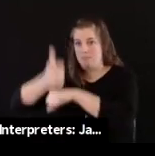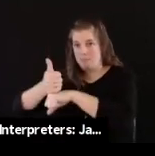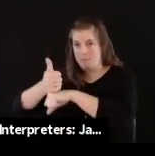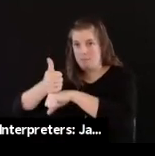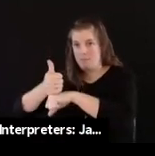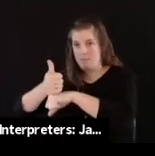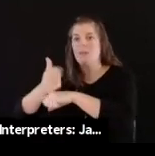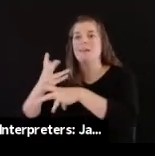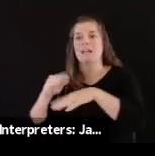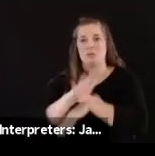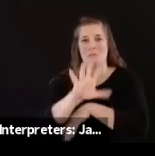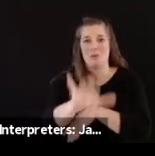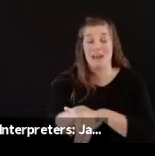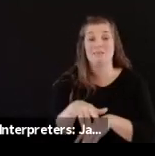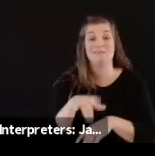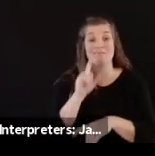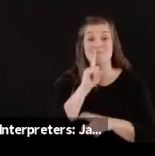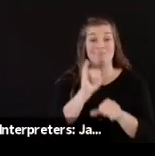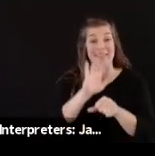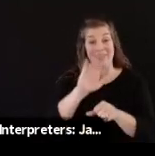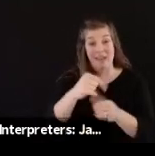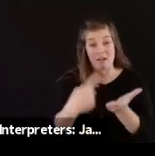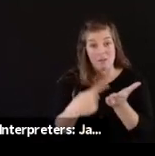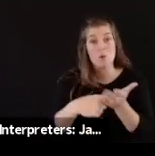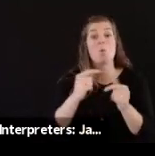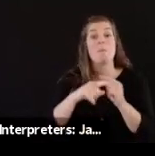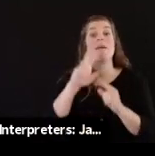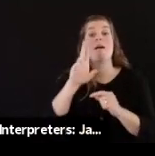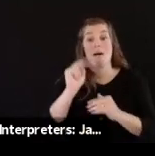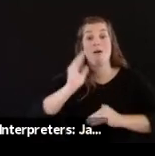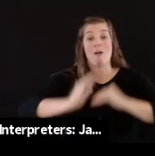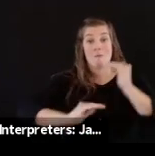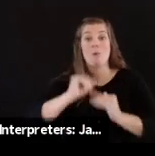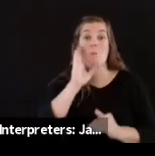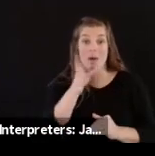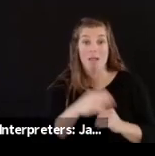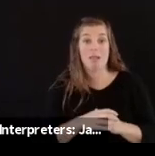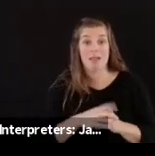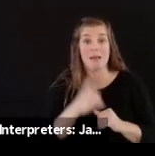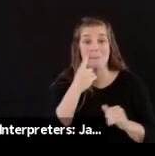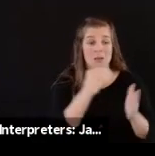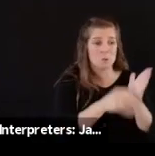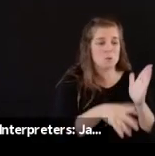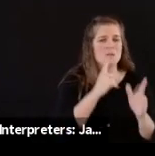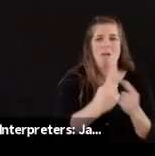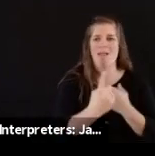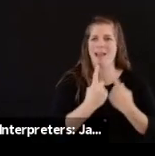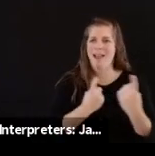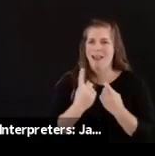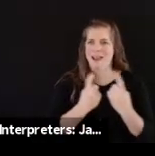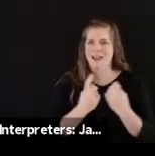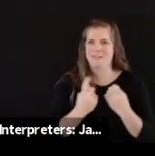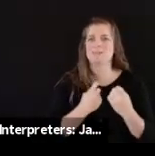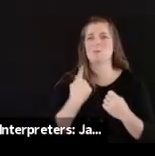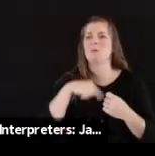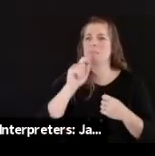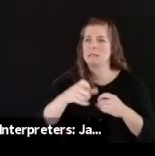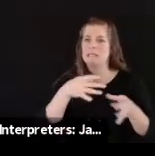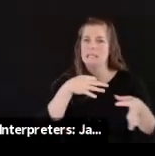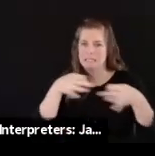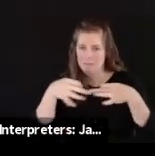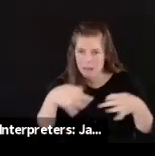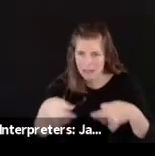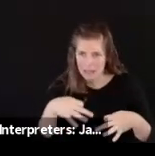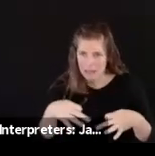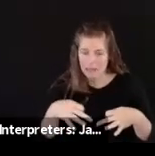be uncomfortable and it's going to be painful as they push us to question our own assumptions and beliefs. But what if we